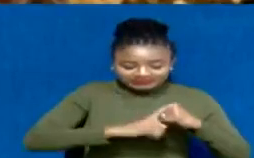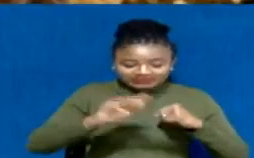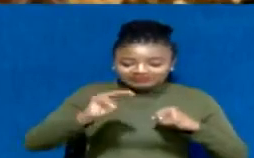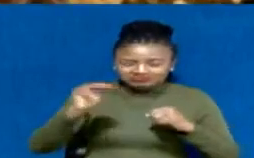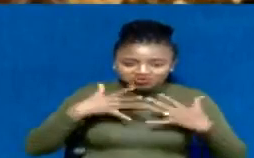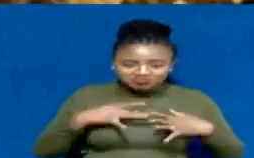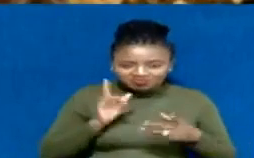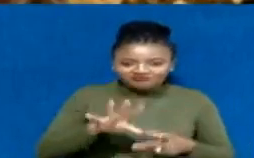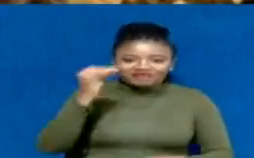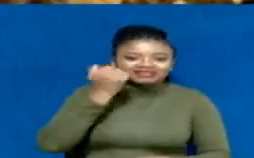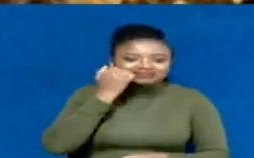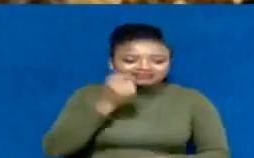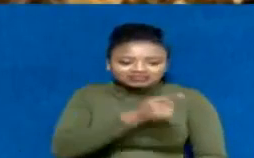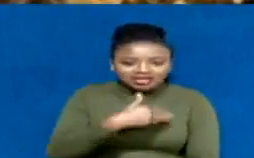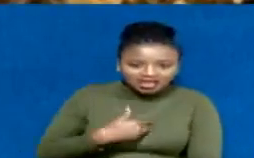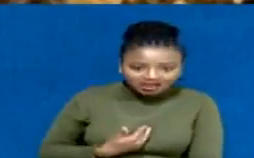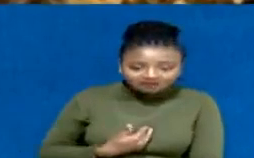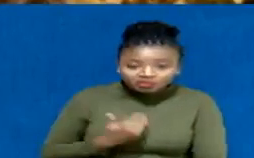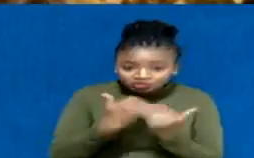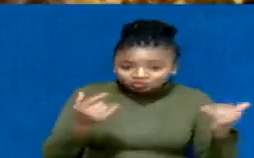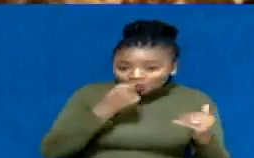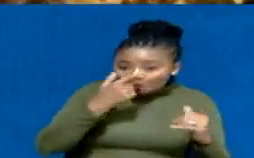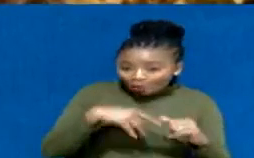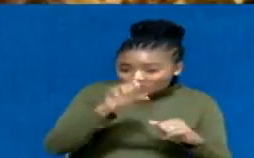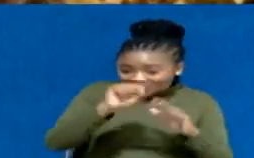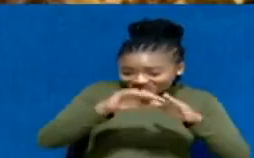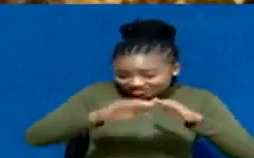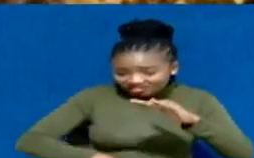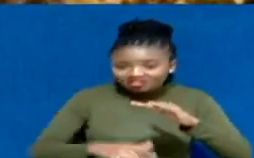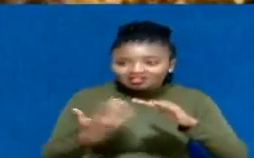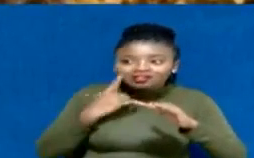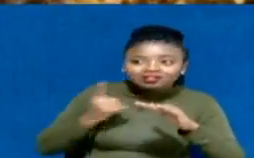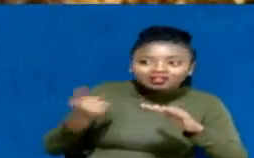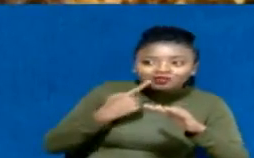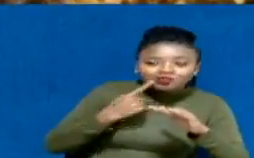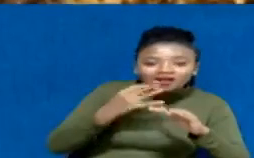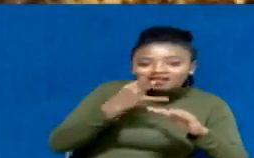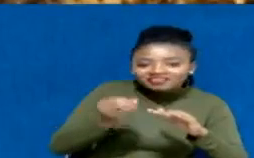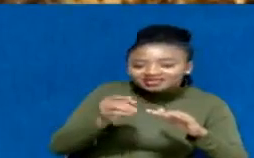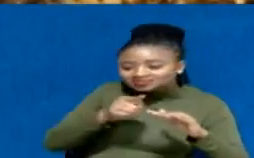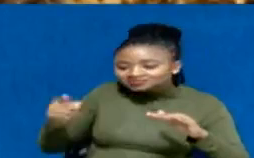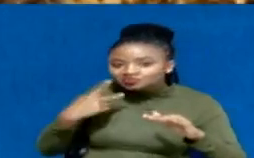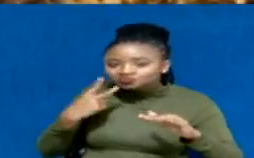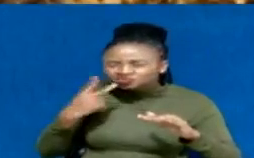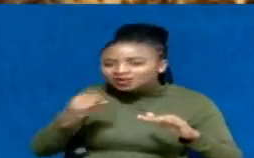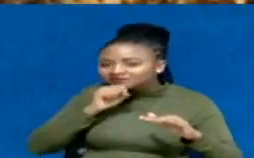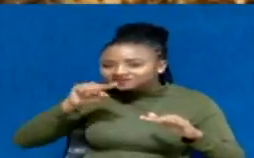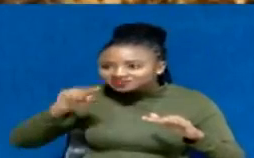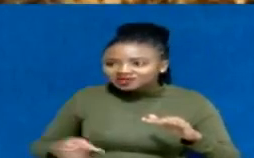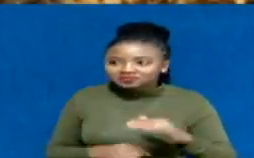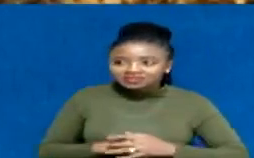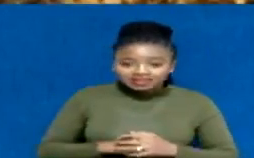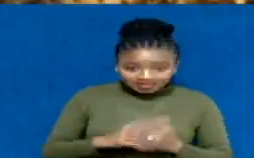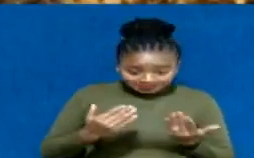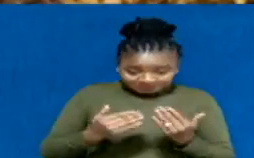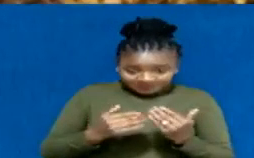are believed to be infected. Children under the age of 5 account for between 130,000 to 250,000.